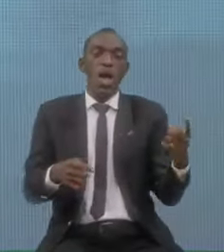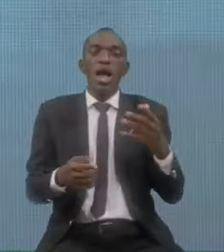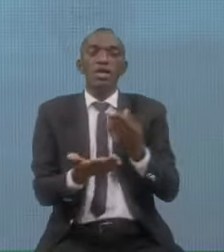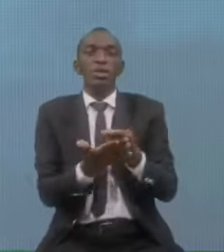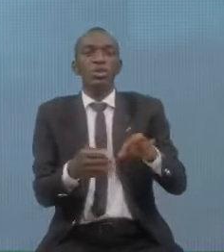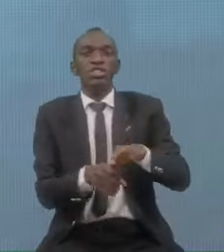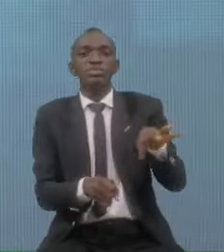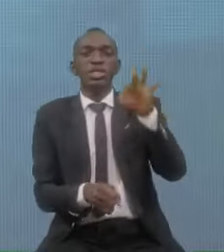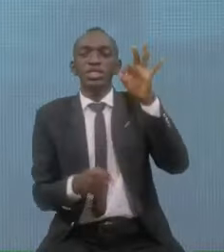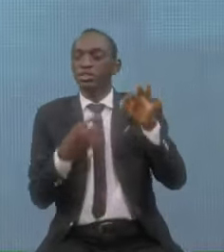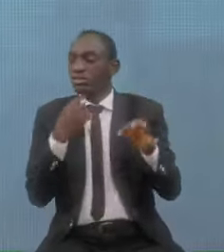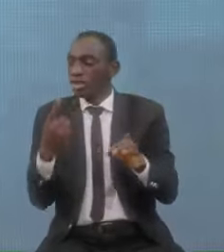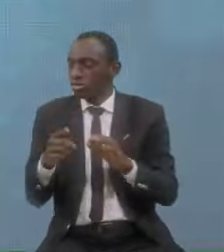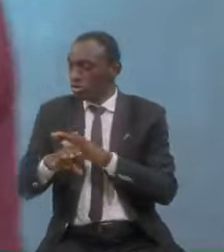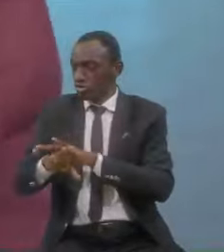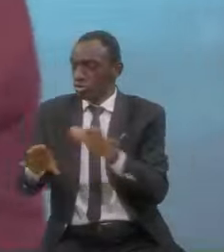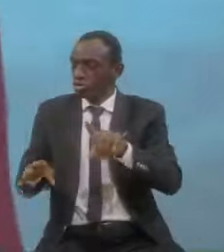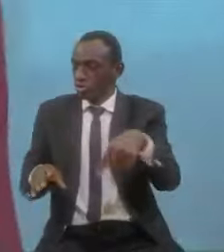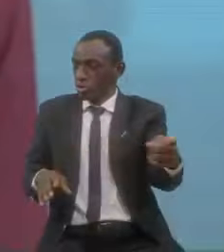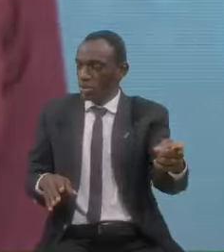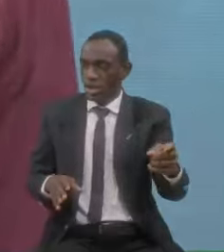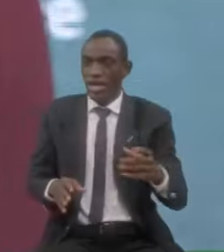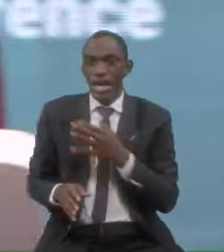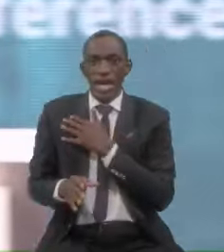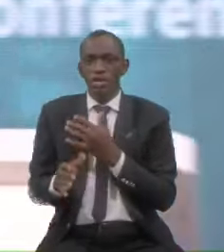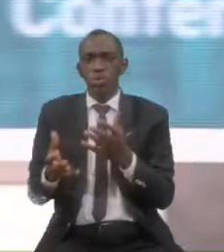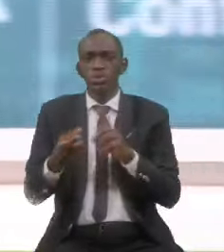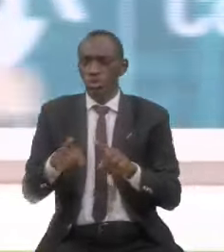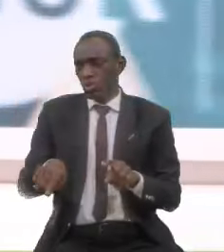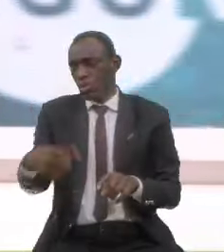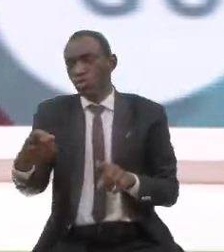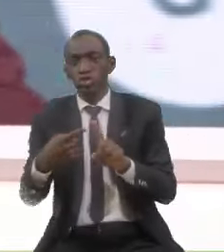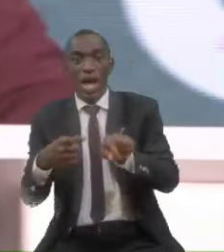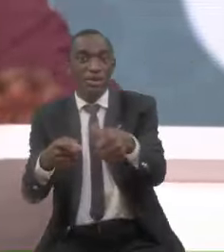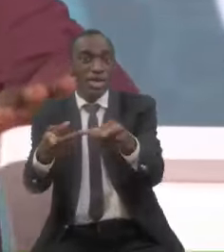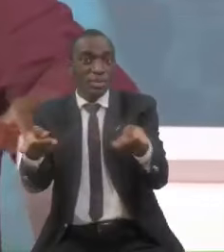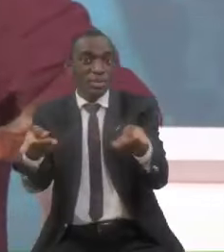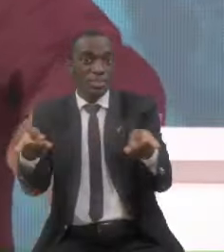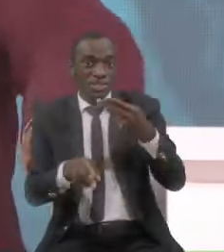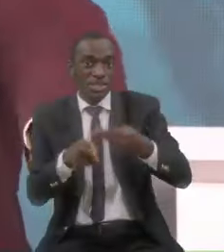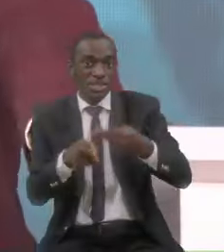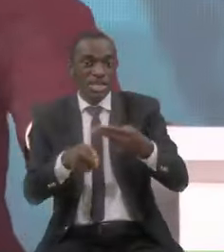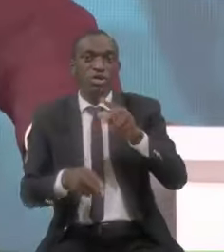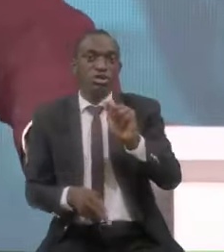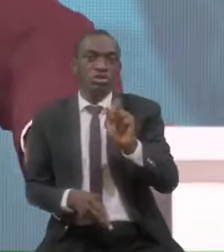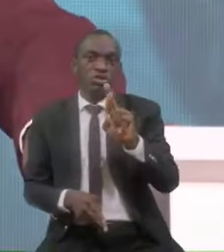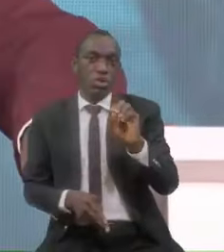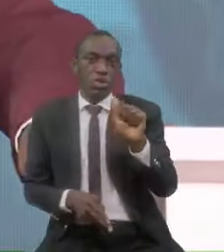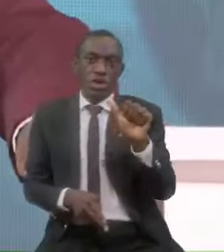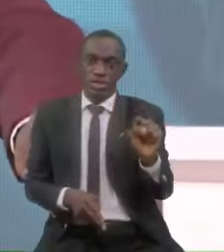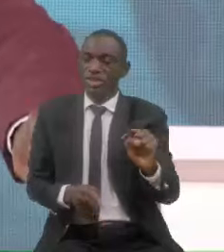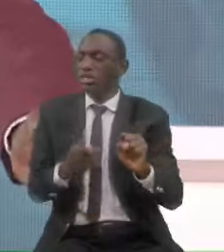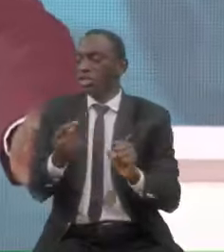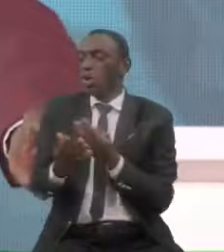said, don't go. They wanted to go to Troas. The Holy Ghost said, don't go. It's a